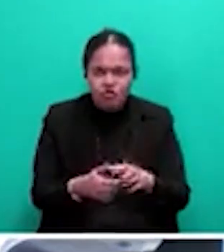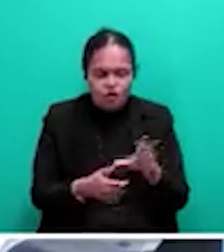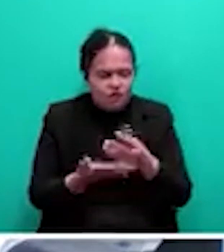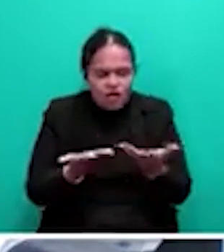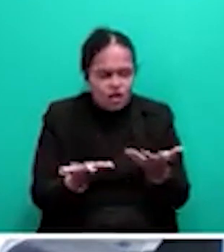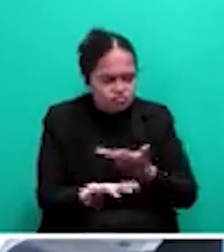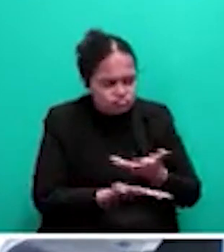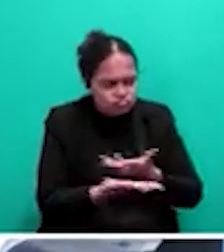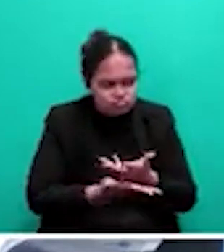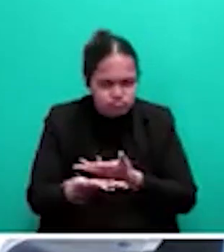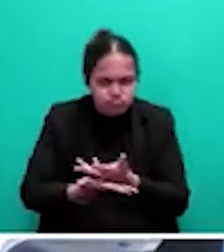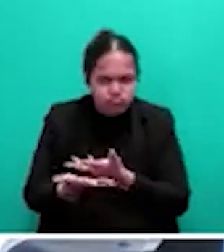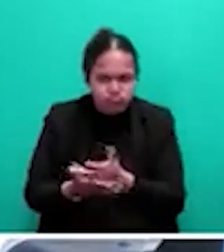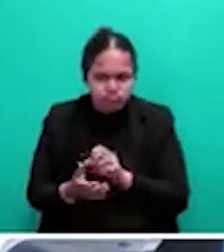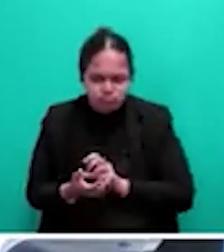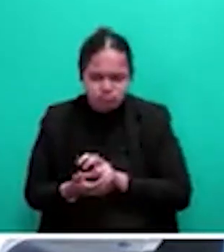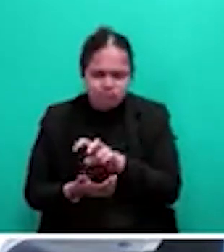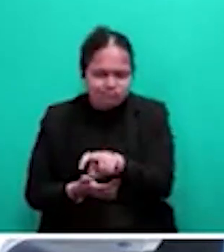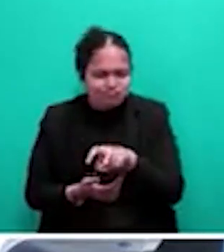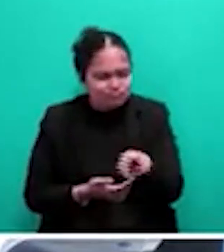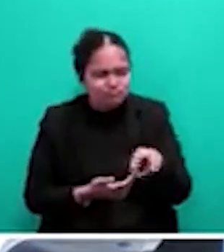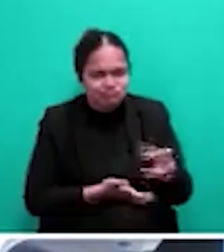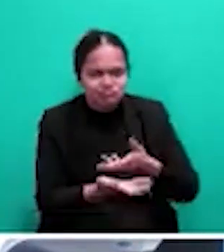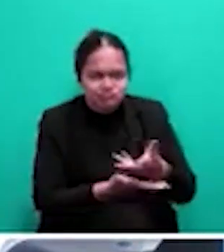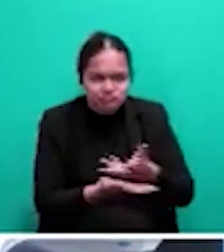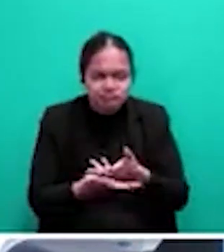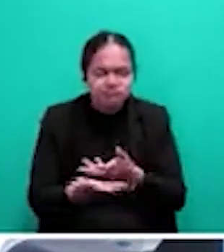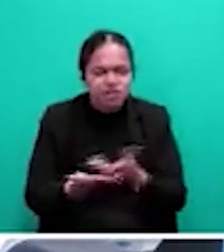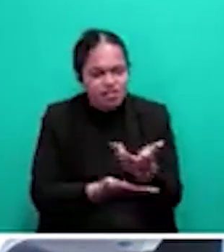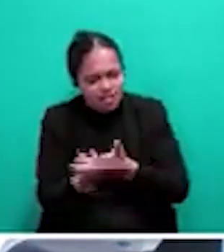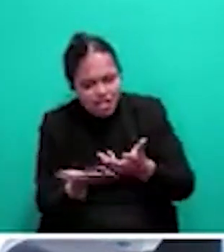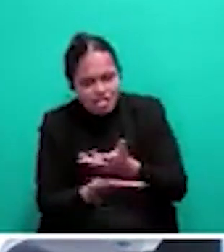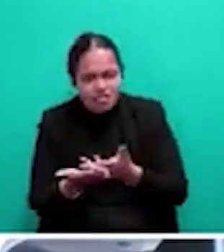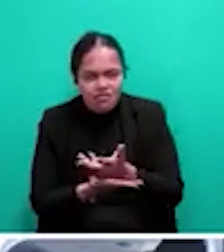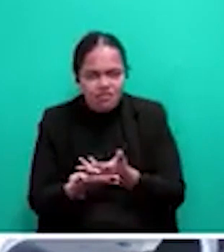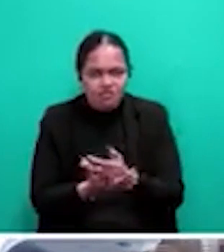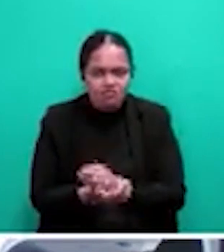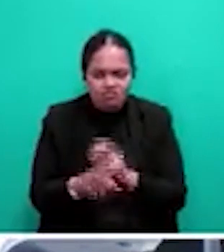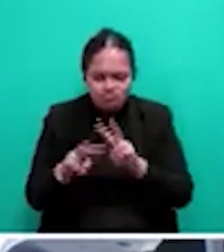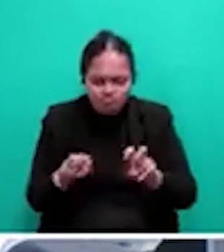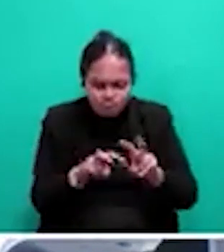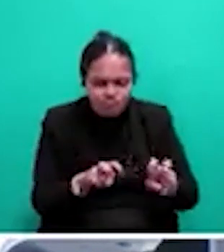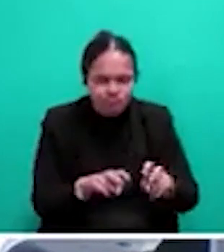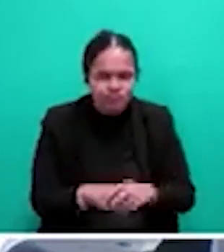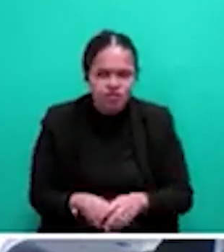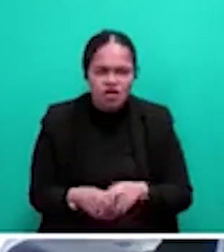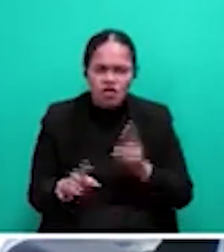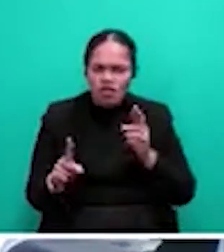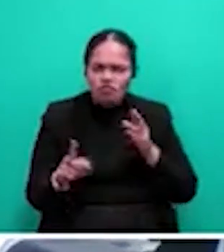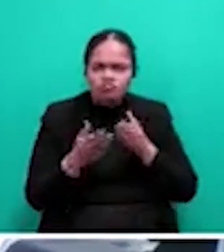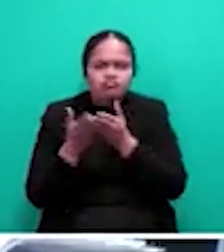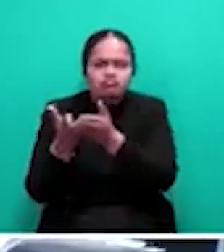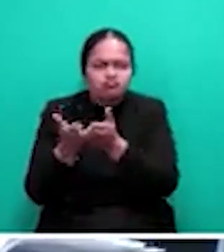consultations, dialogue, and discovery, reaching every province within our